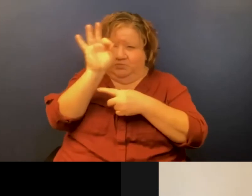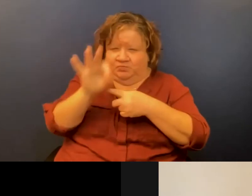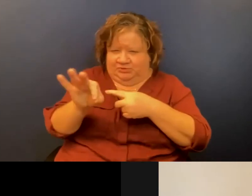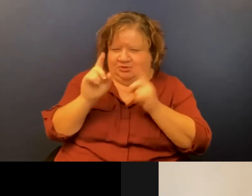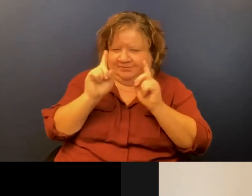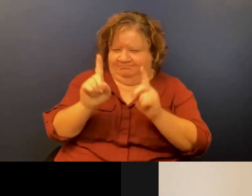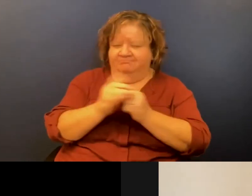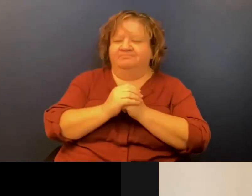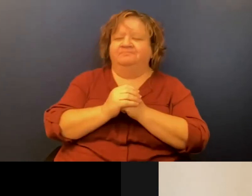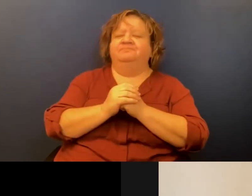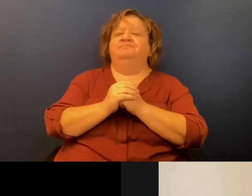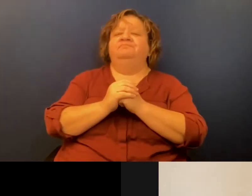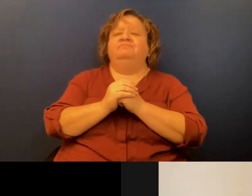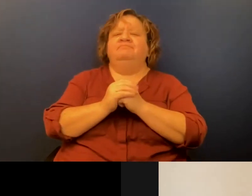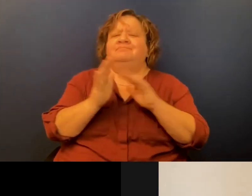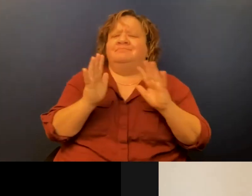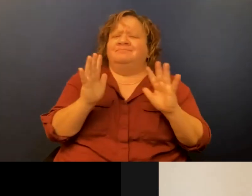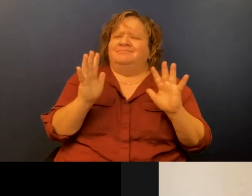2030 the